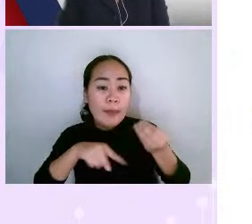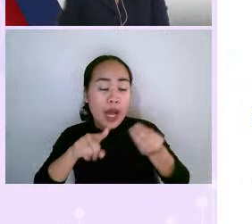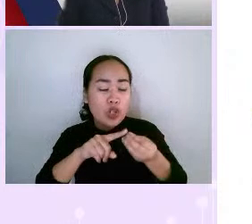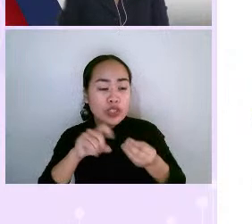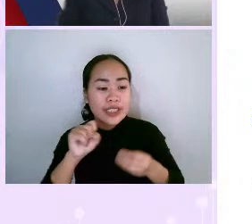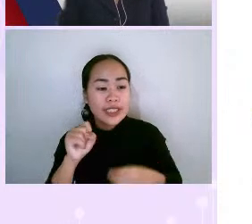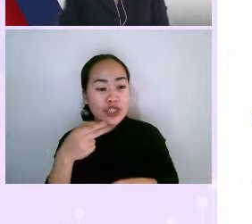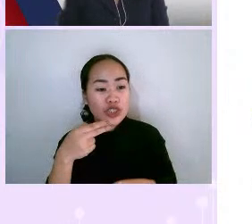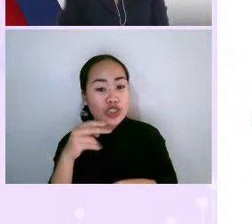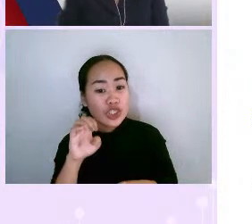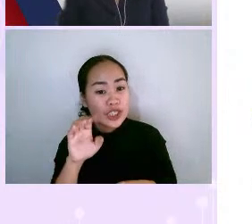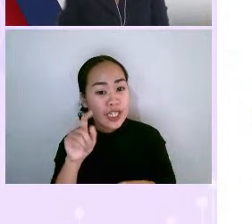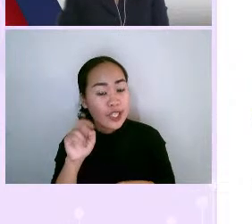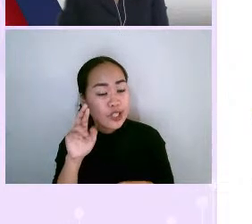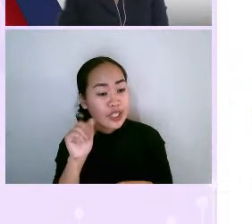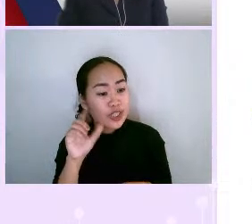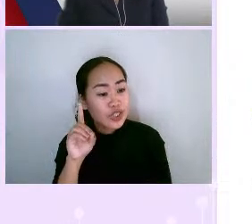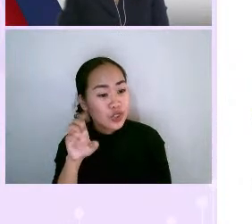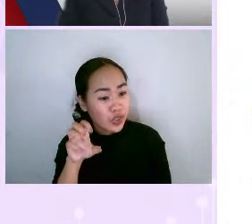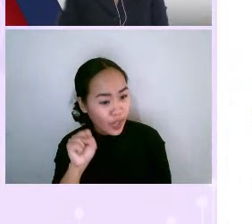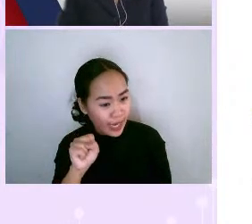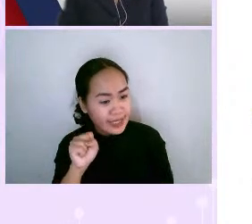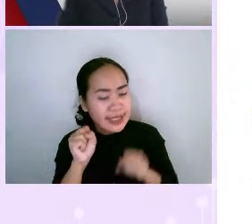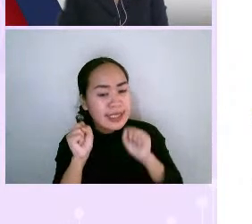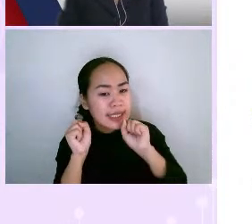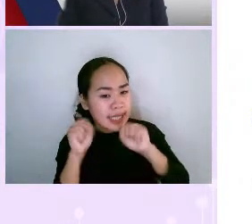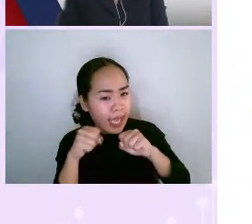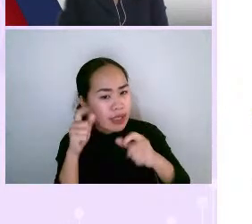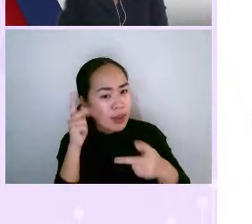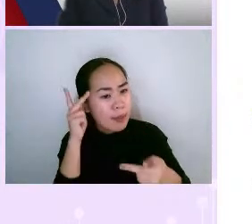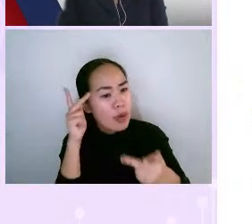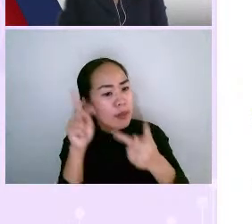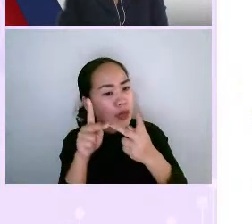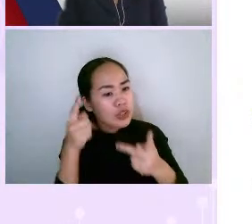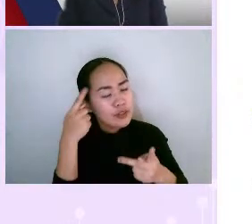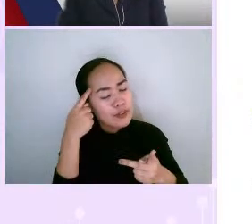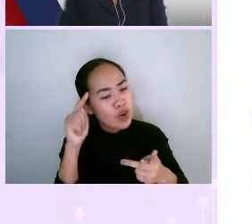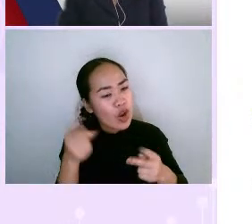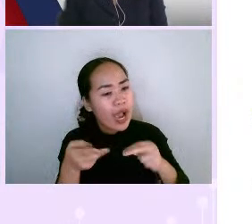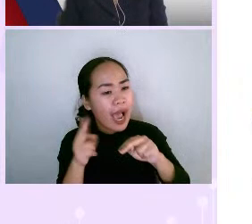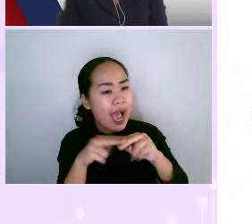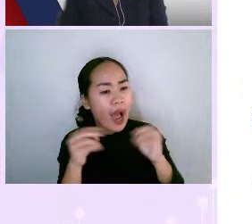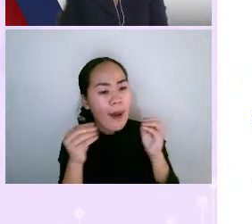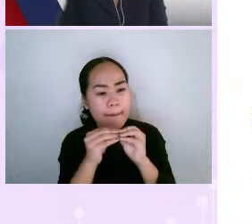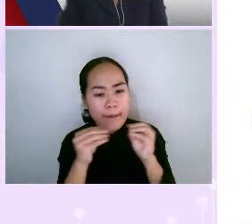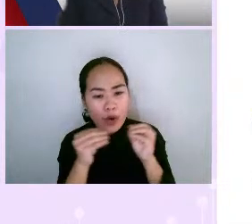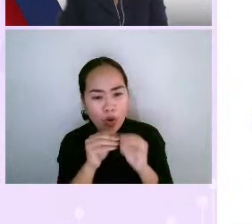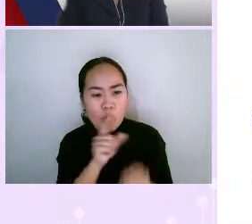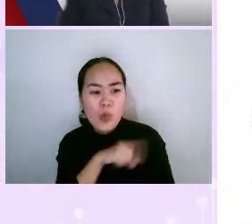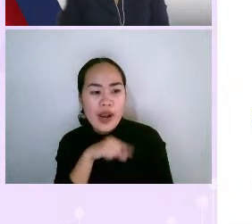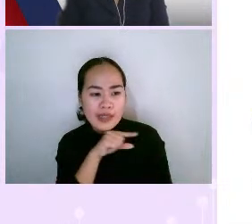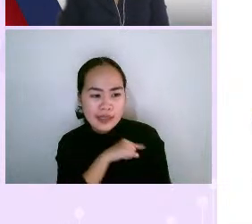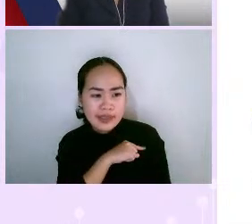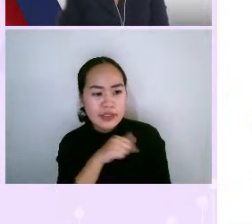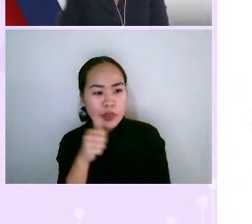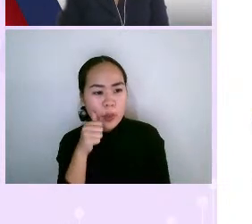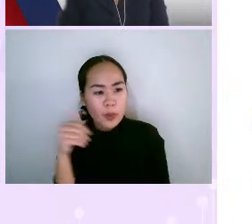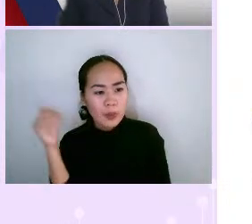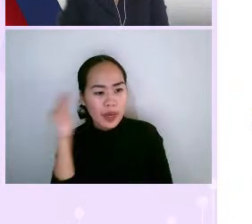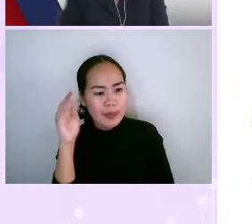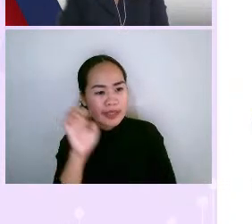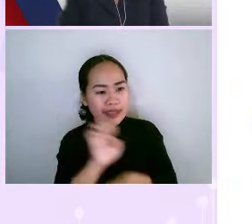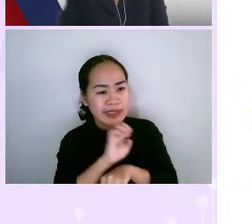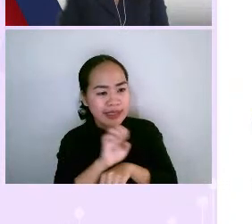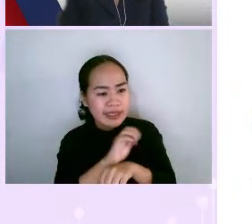Philippine Hub aim to increase the capacity and competitiveness of women entrepreneurs, as I have mentioned, and this one